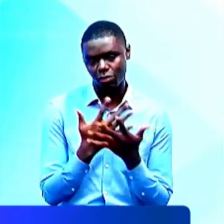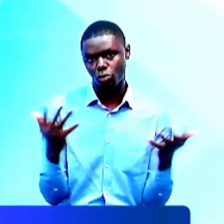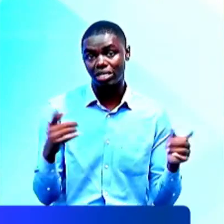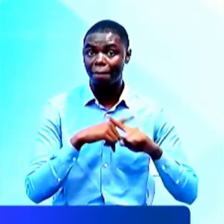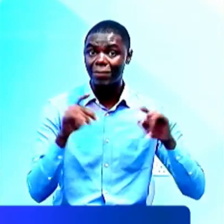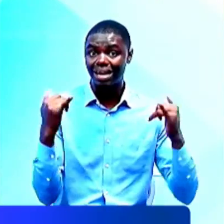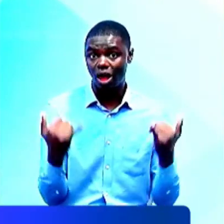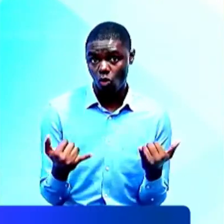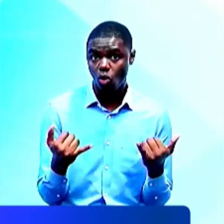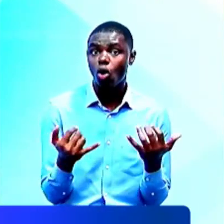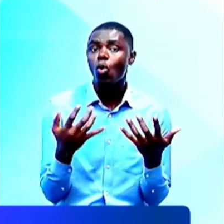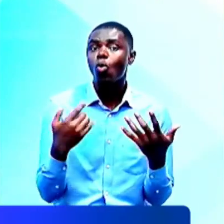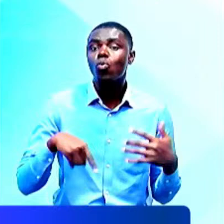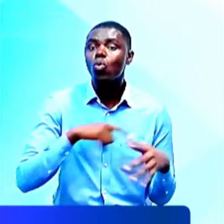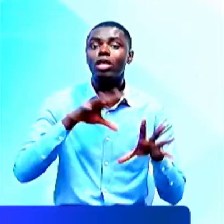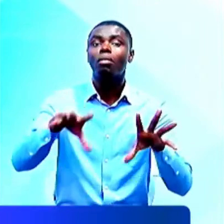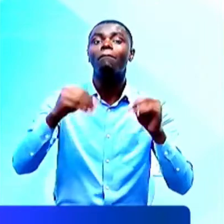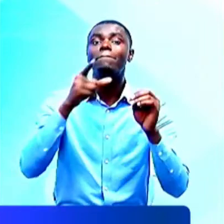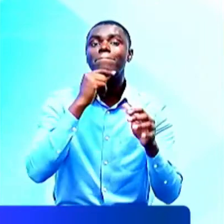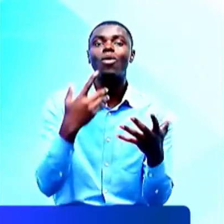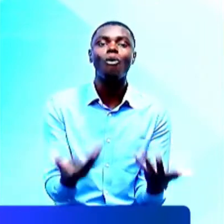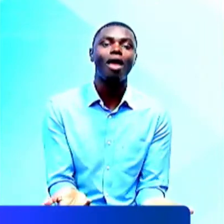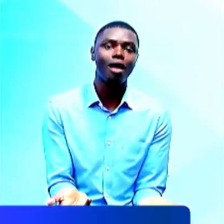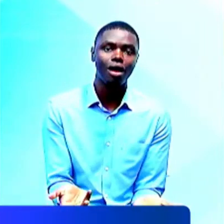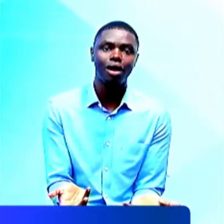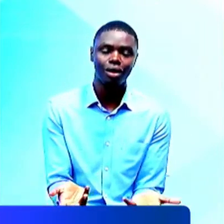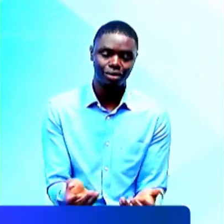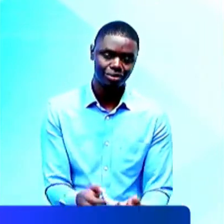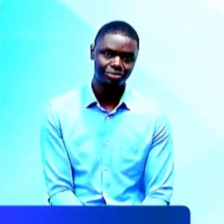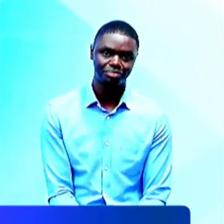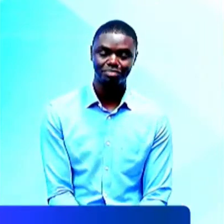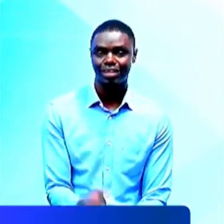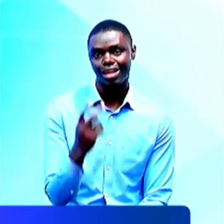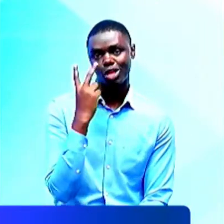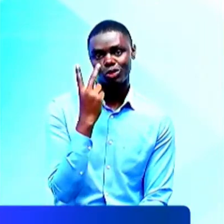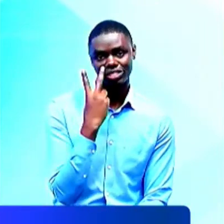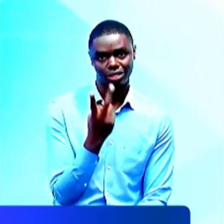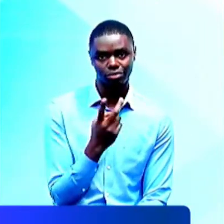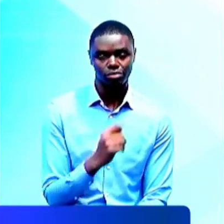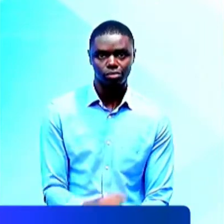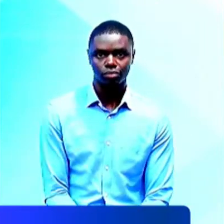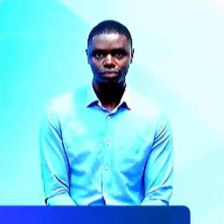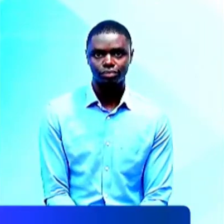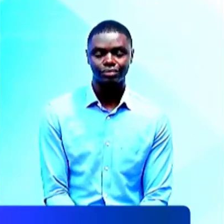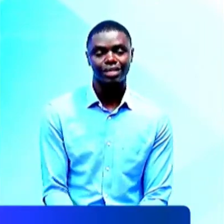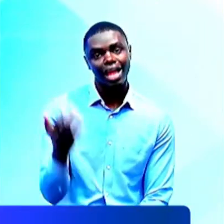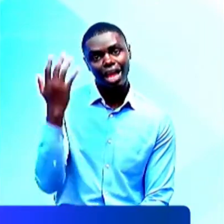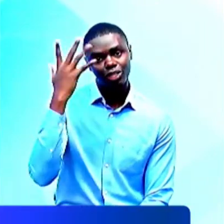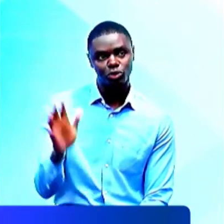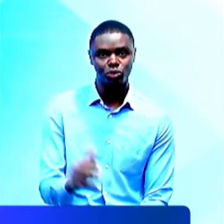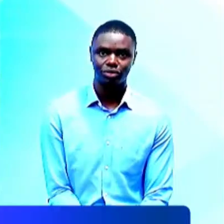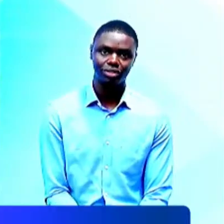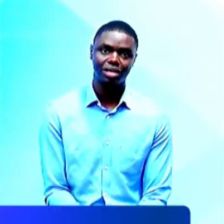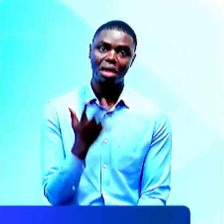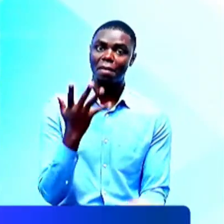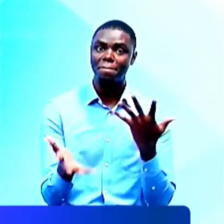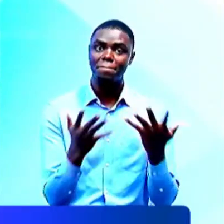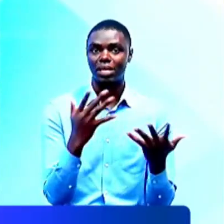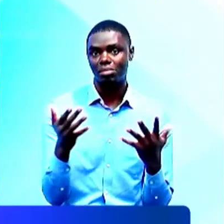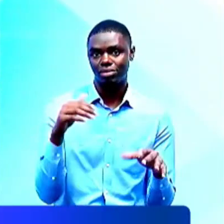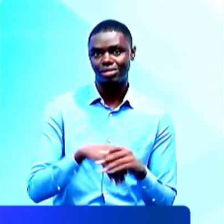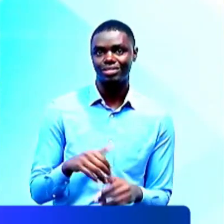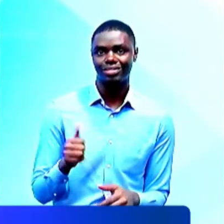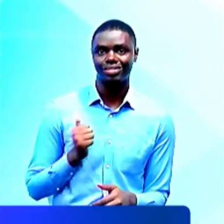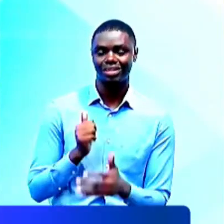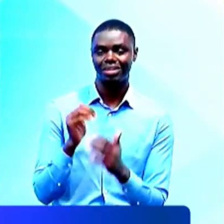now, where are we going to get that guy? Yeah. You see. But you see, We don't know. and Maybe he's in girlfriend's house.